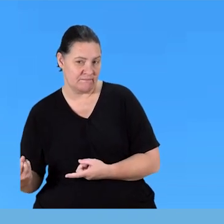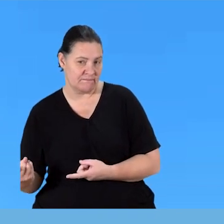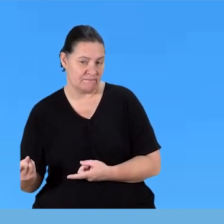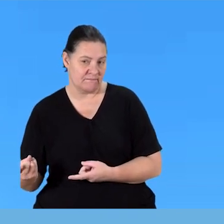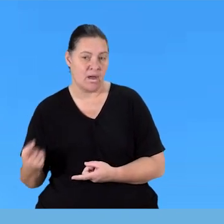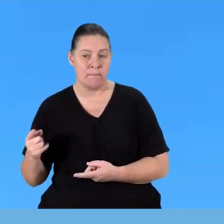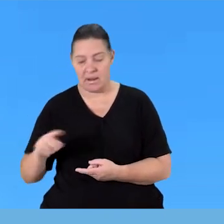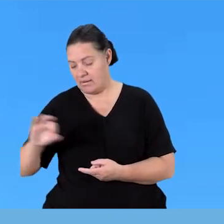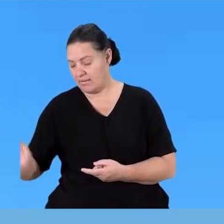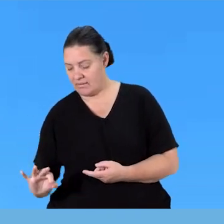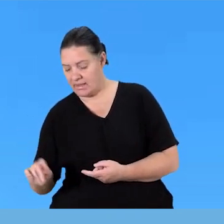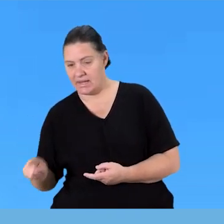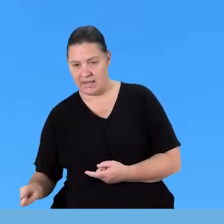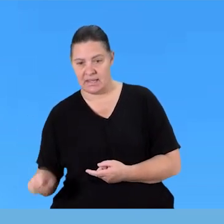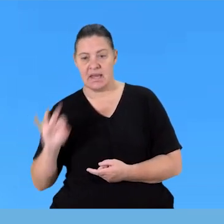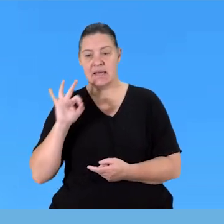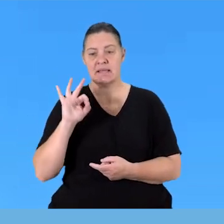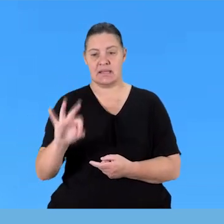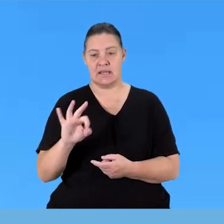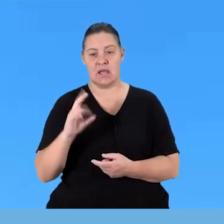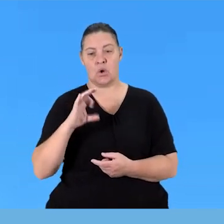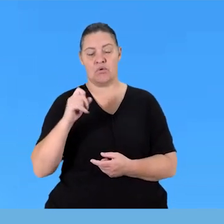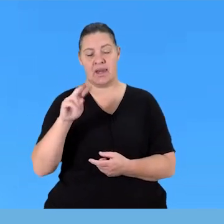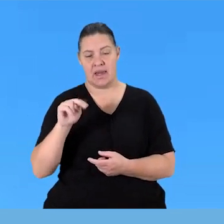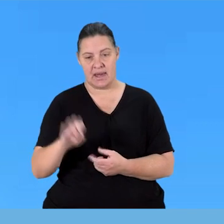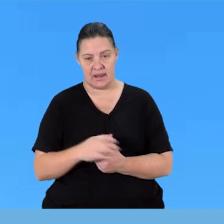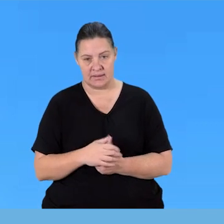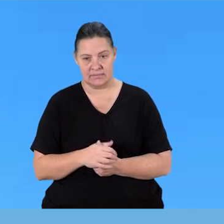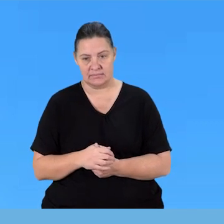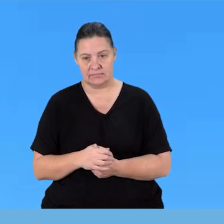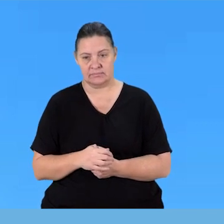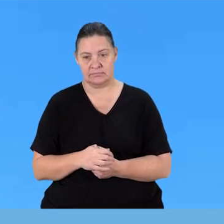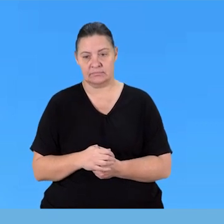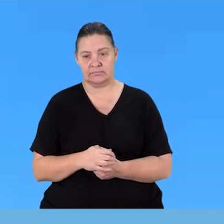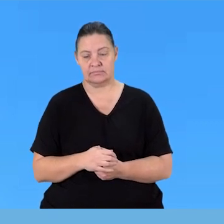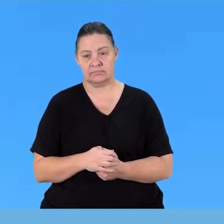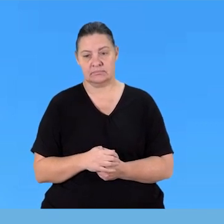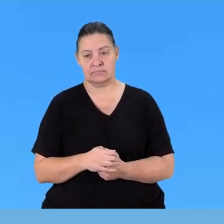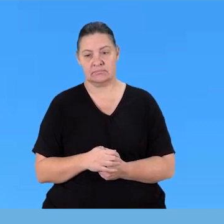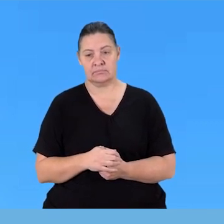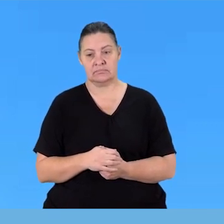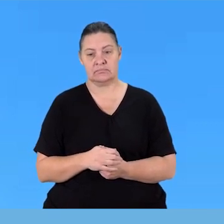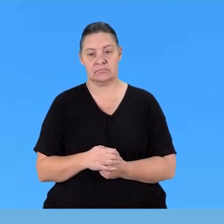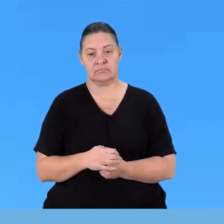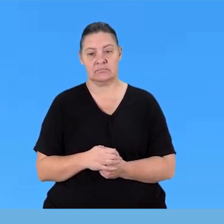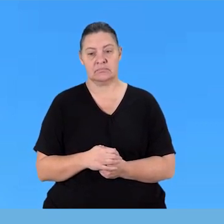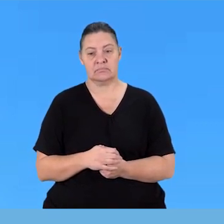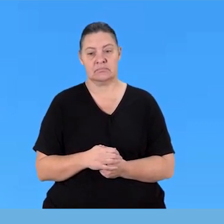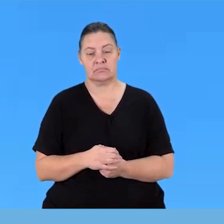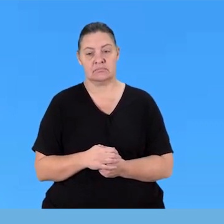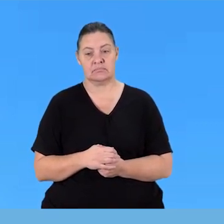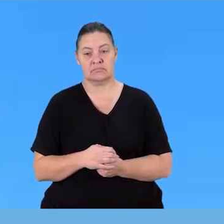the subscript. So we have three chlorine, so it's one boron and three chlorine atoms. So it's